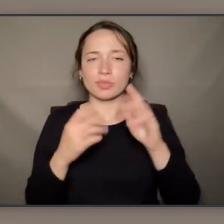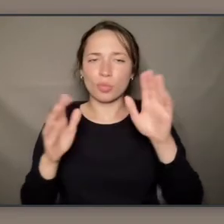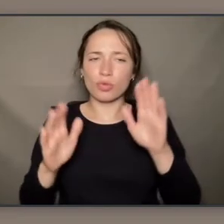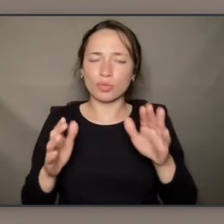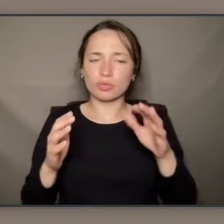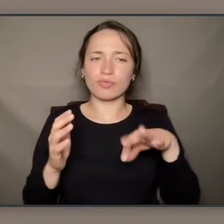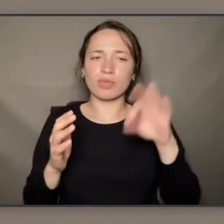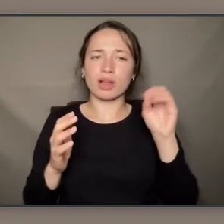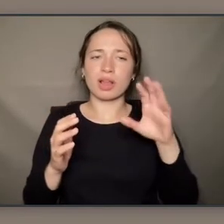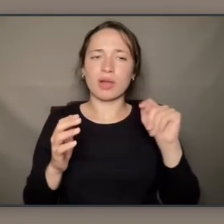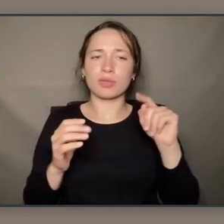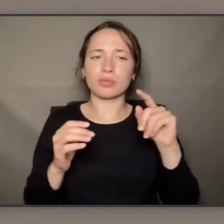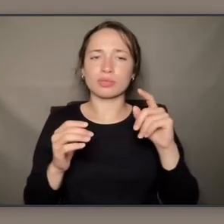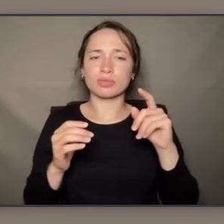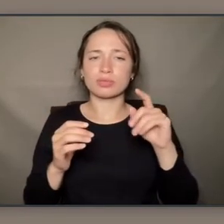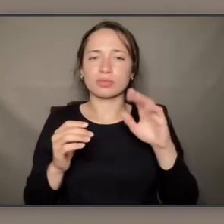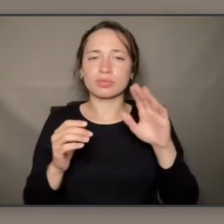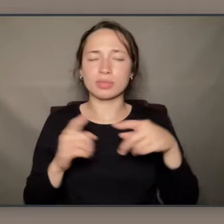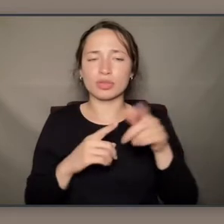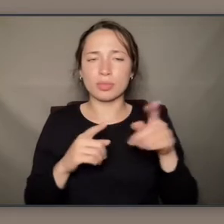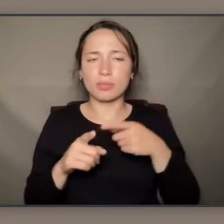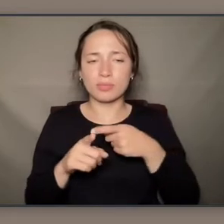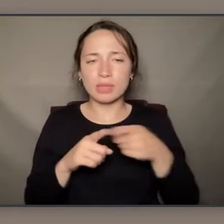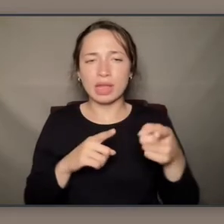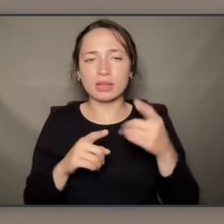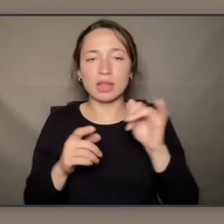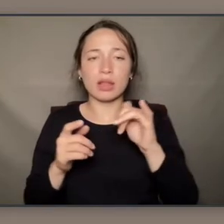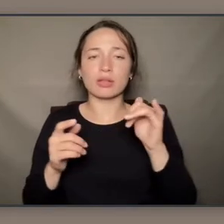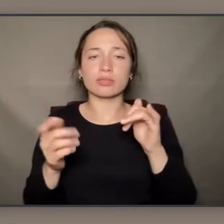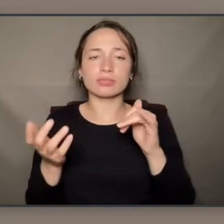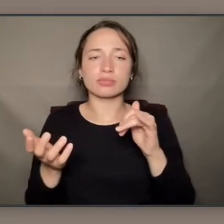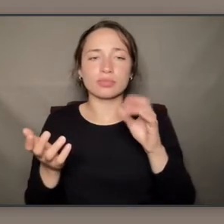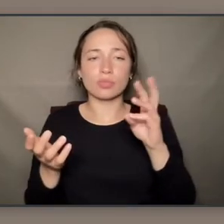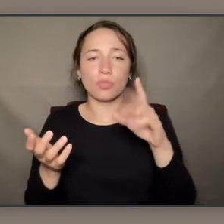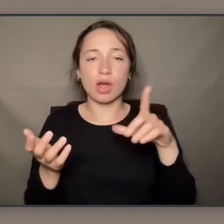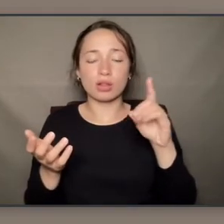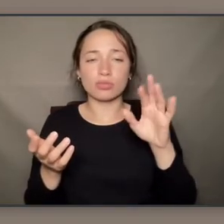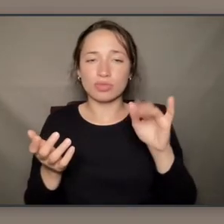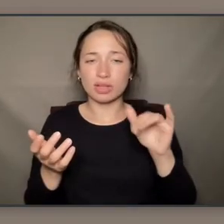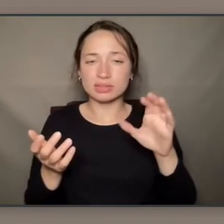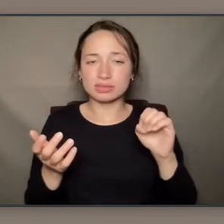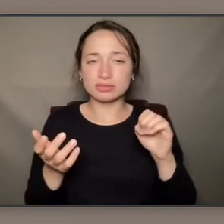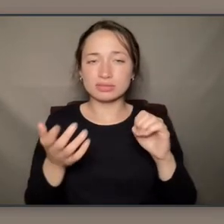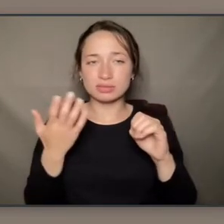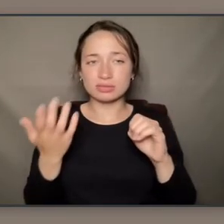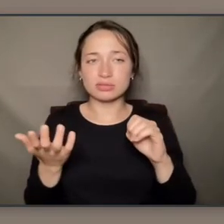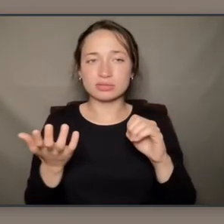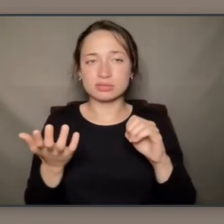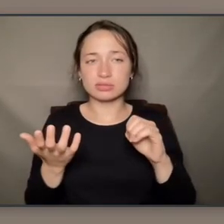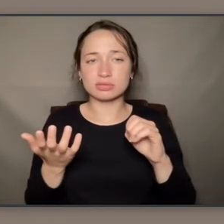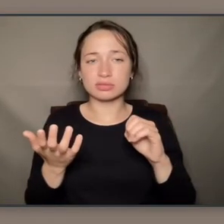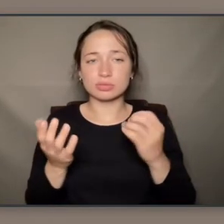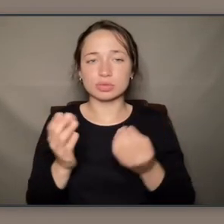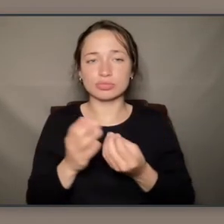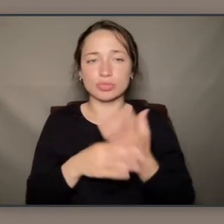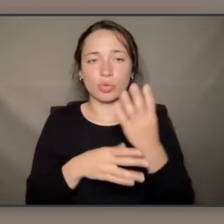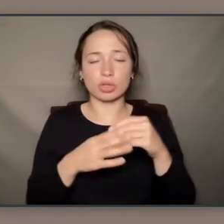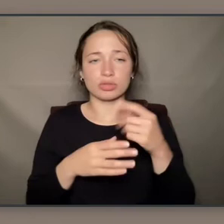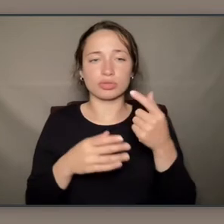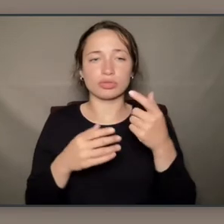really wonderful to find out about certain aspects, like wild rice, right? It was grown